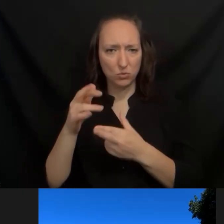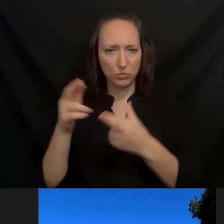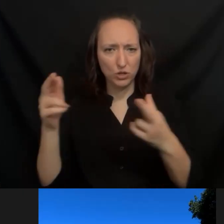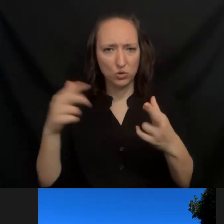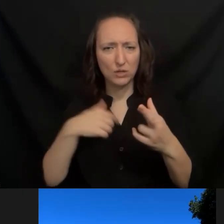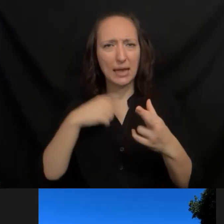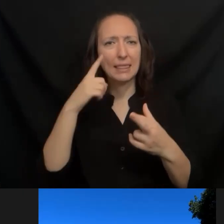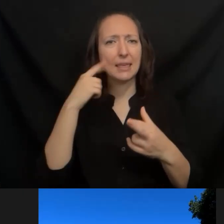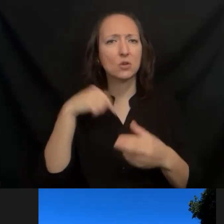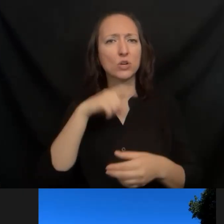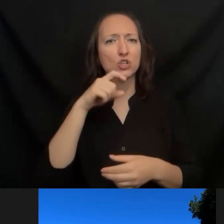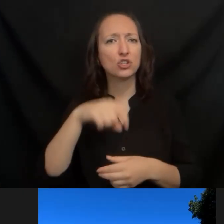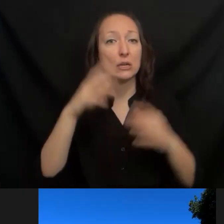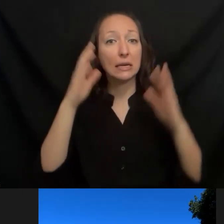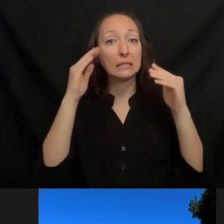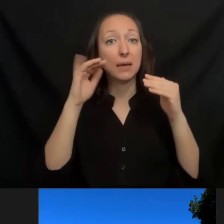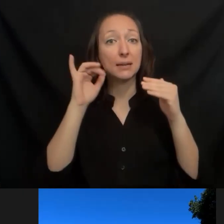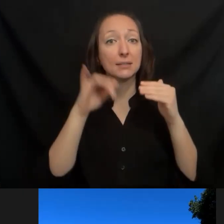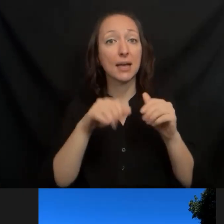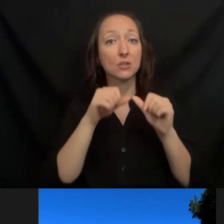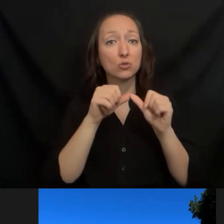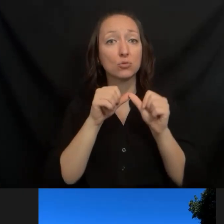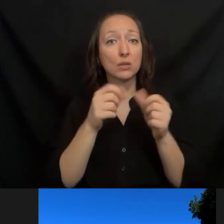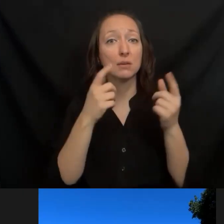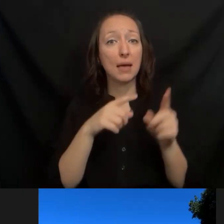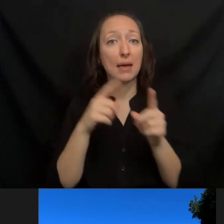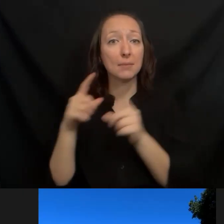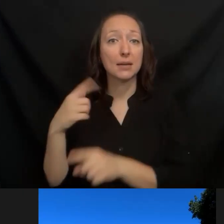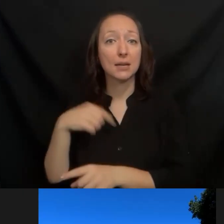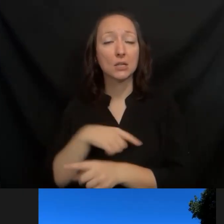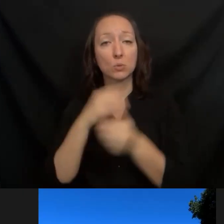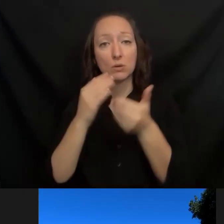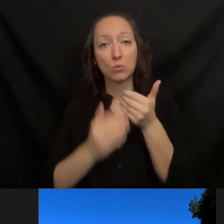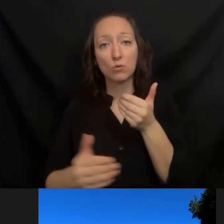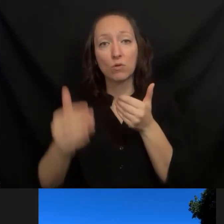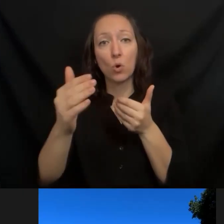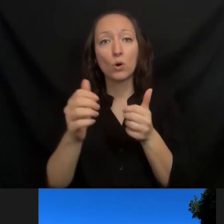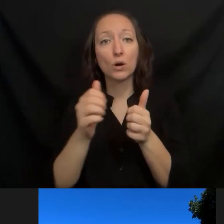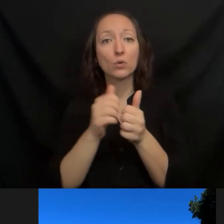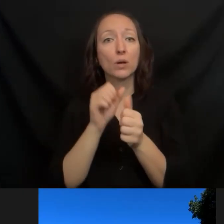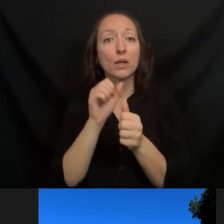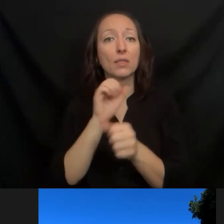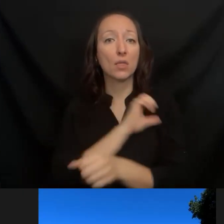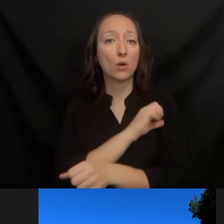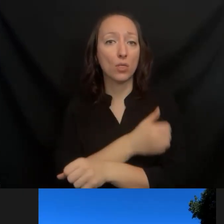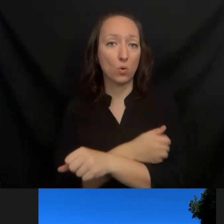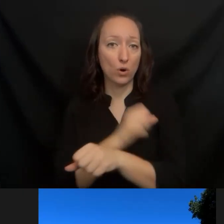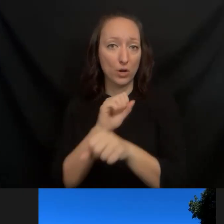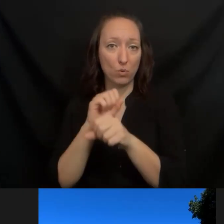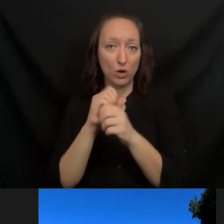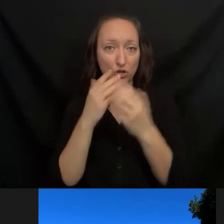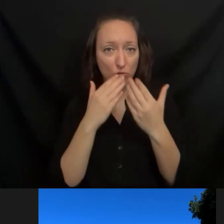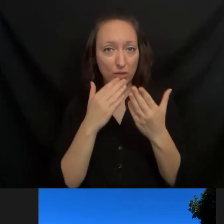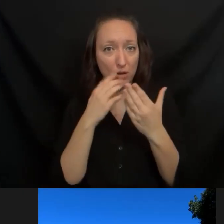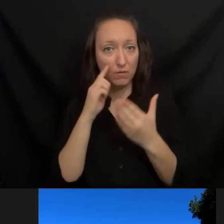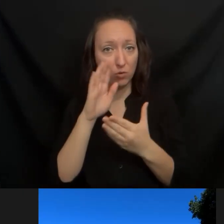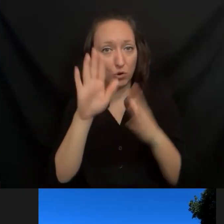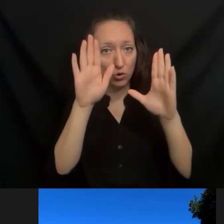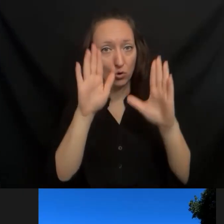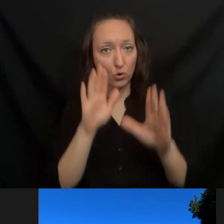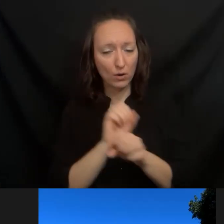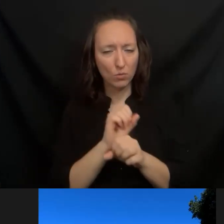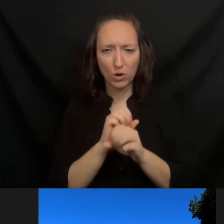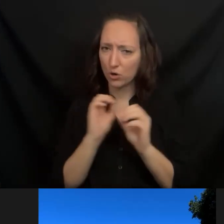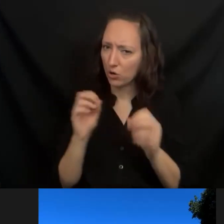keep happening as we go forward with all the work that the authority is doing. So thanks for the good work to date. No problem. Over $1